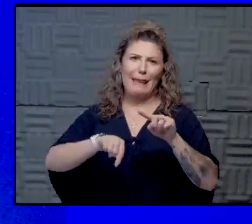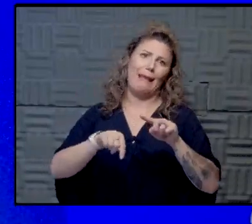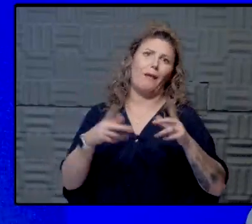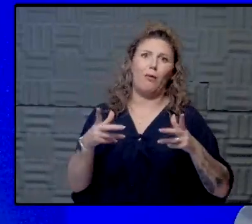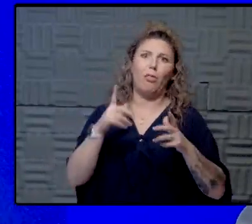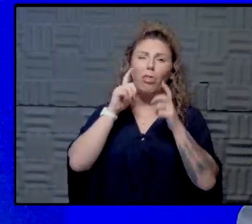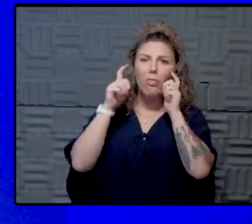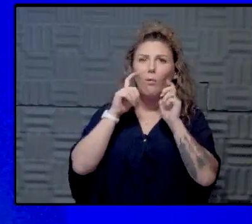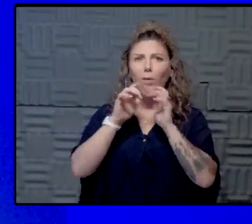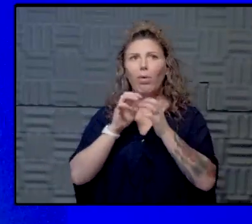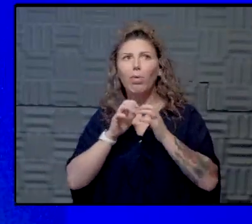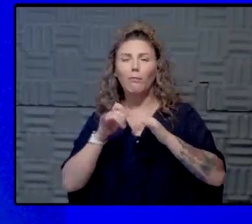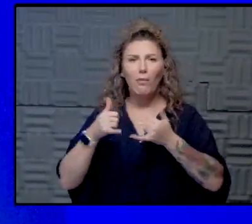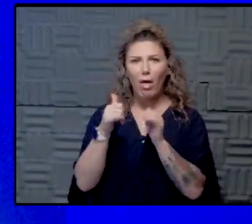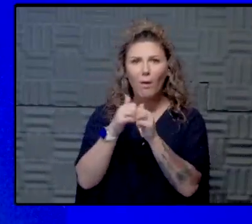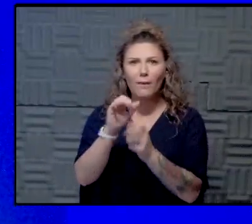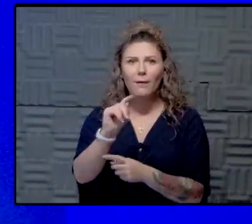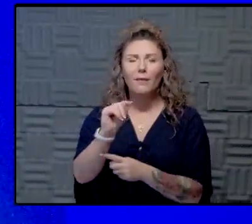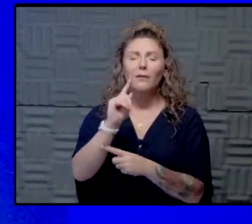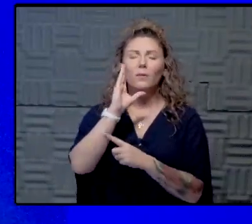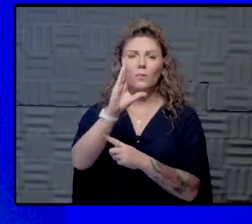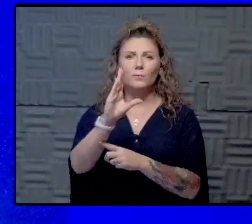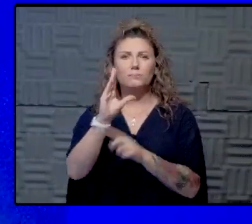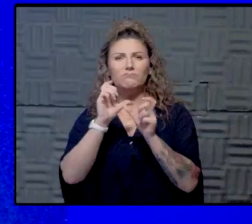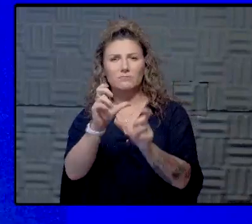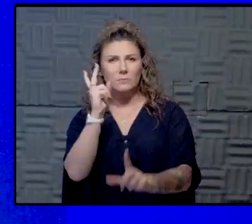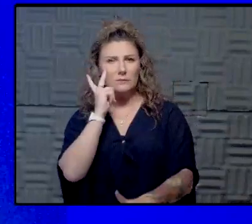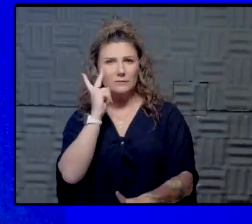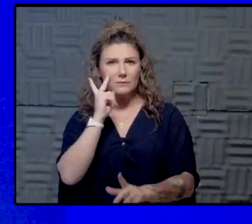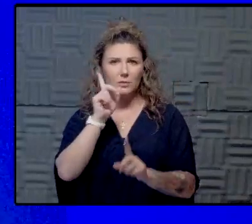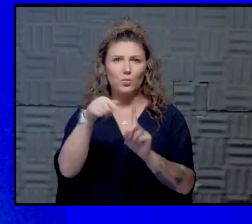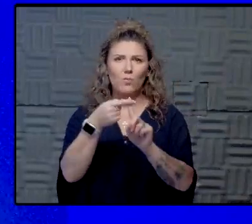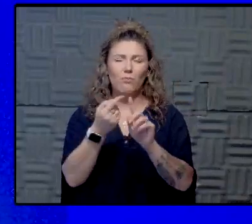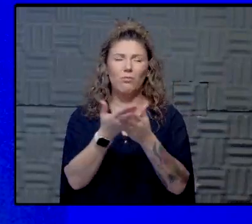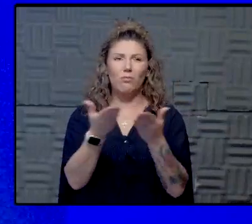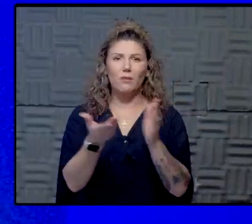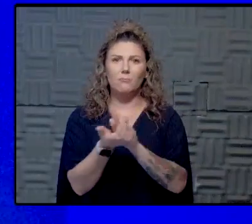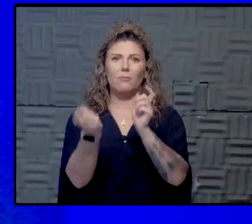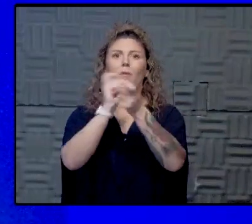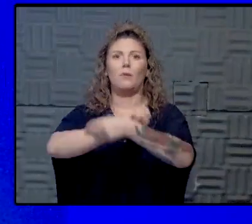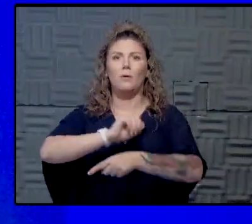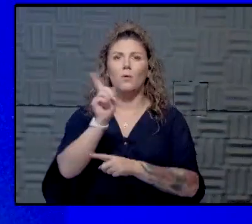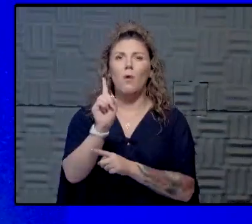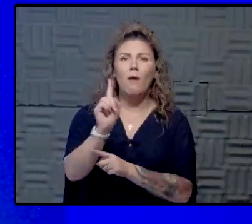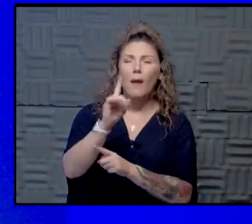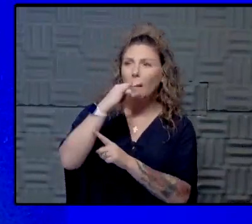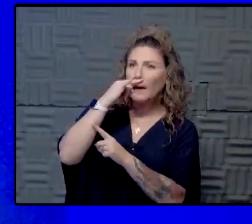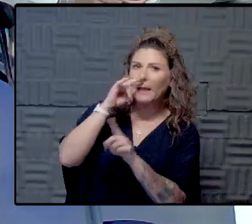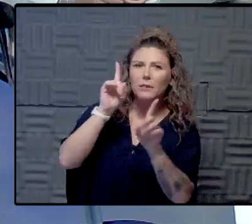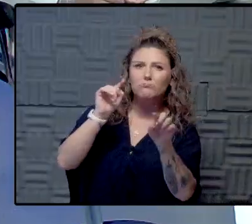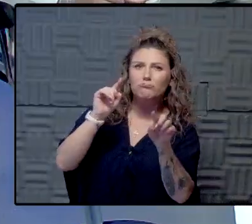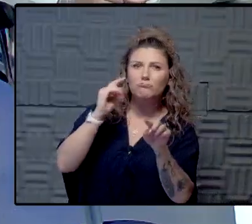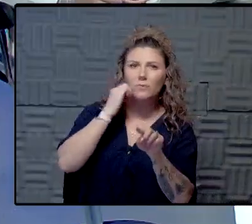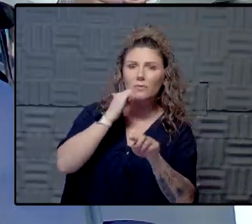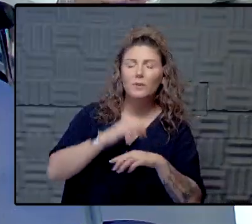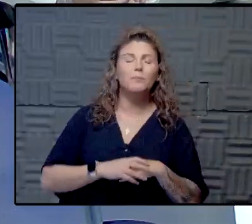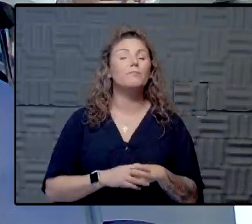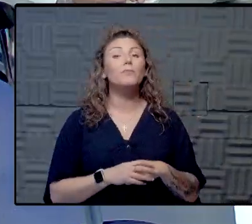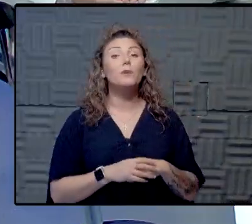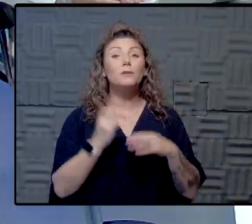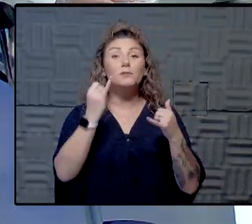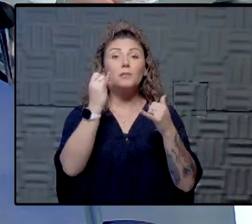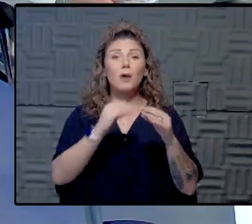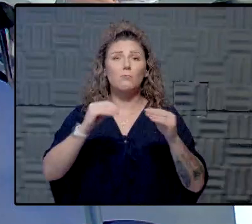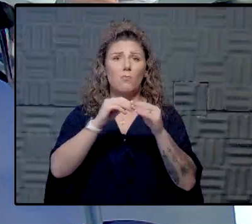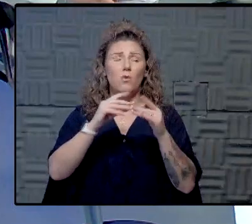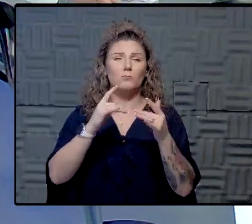I think those are all things that we'll continue to see now as things start to evolve with where kids go and things. Okay. So now coming up to the